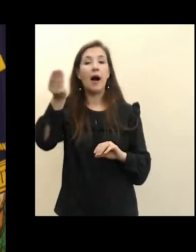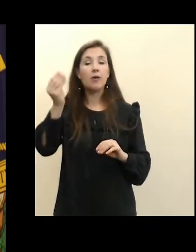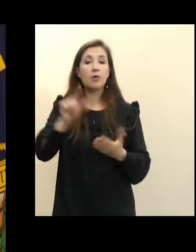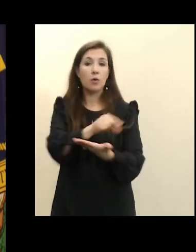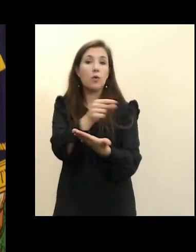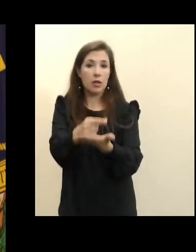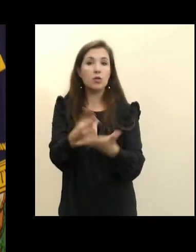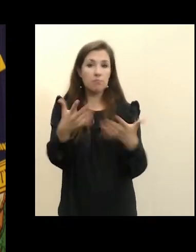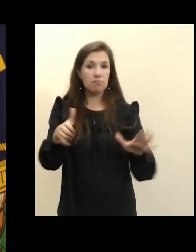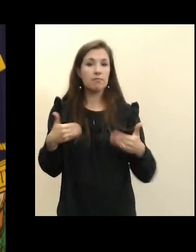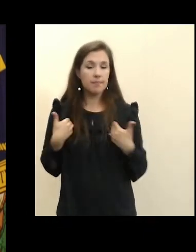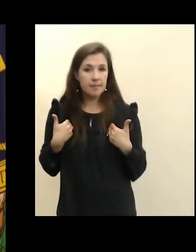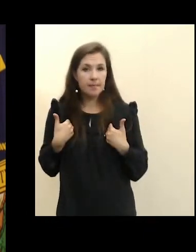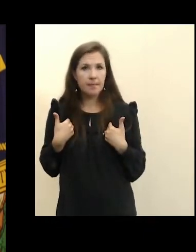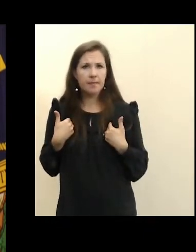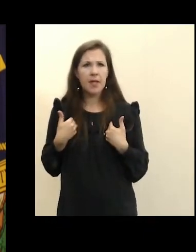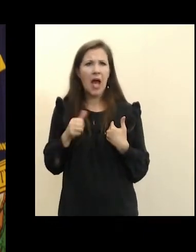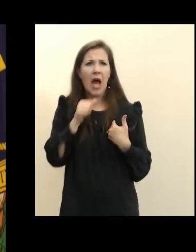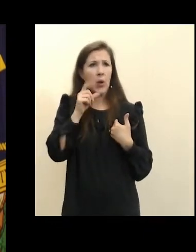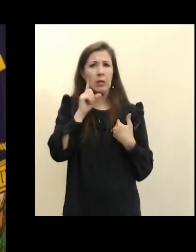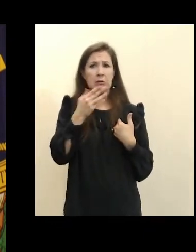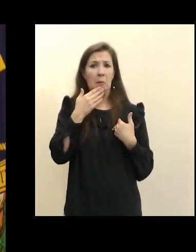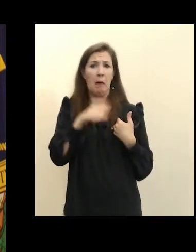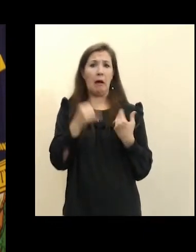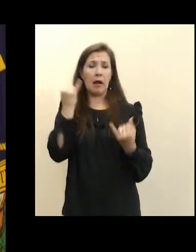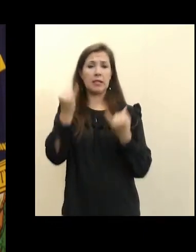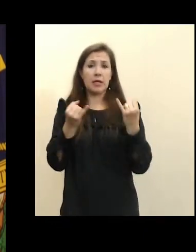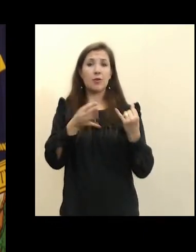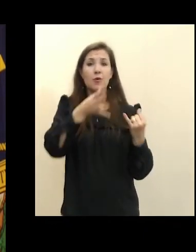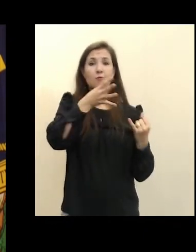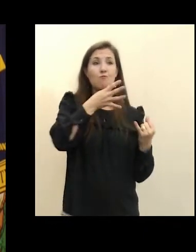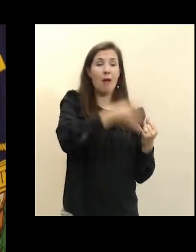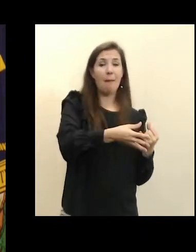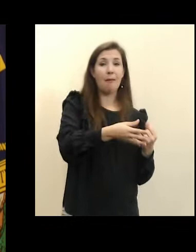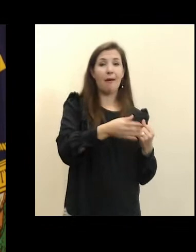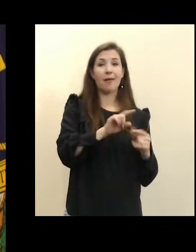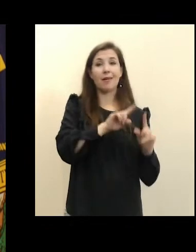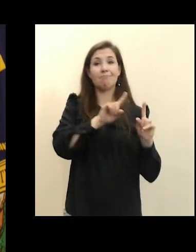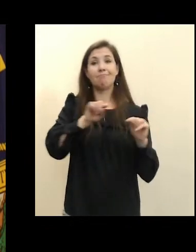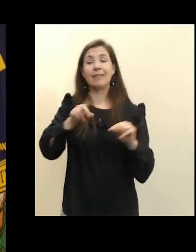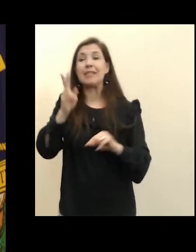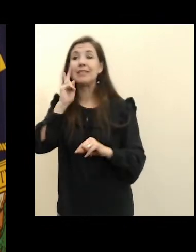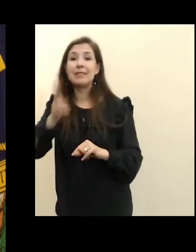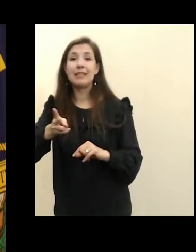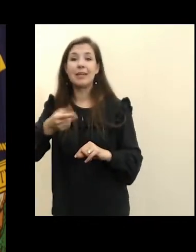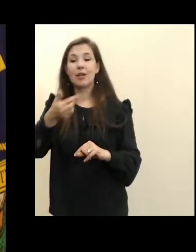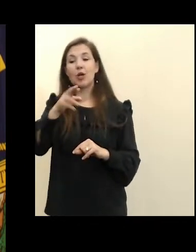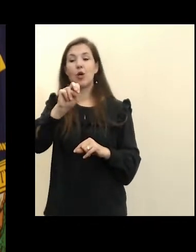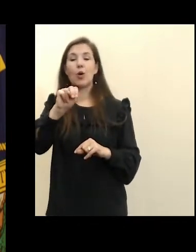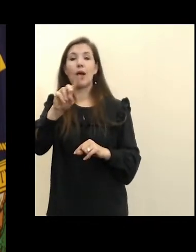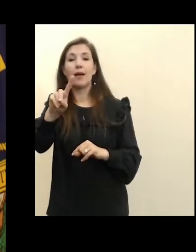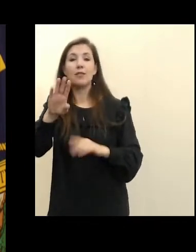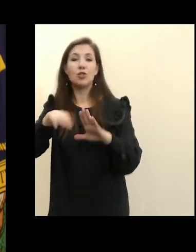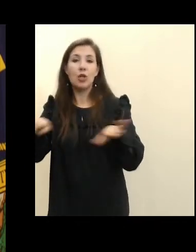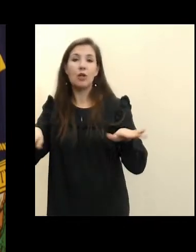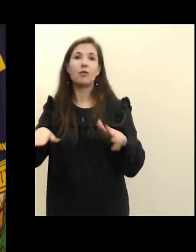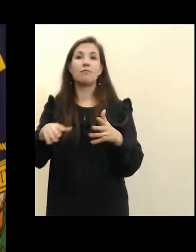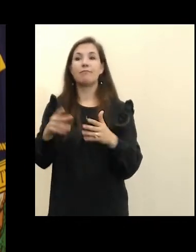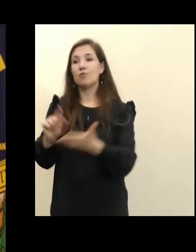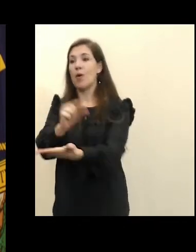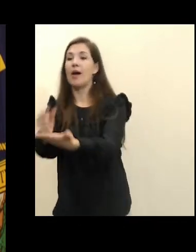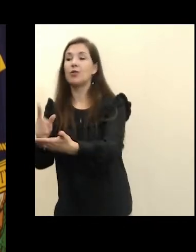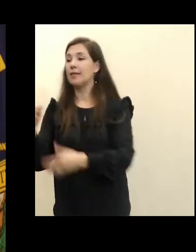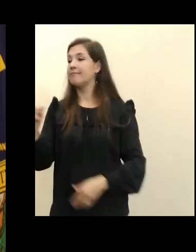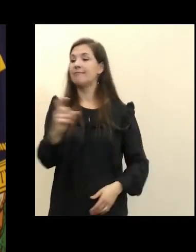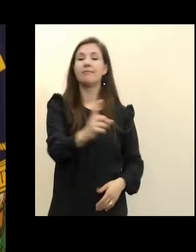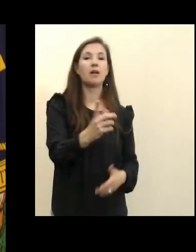that were held. I don't think that's a bad thing, that a grandmother could see their grandchild graduate along with their parents, or the